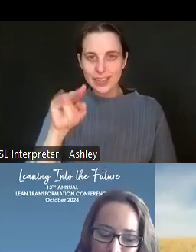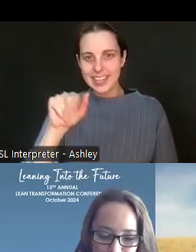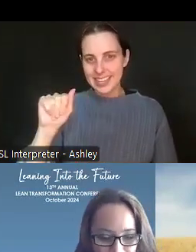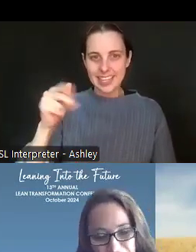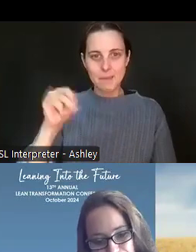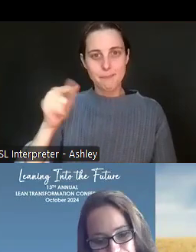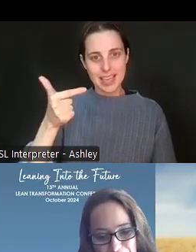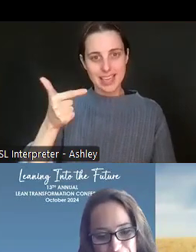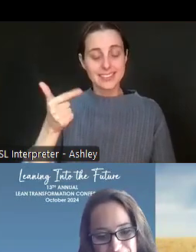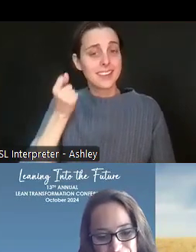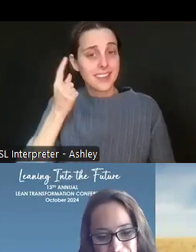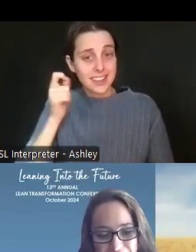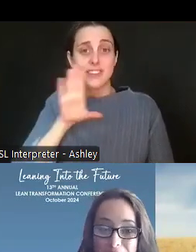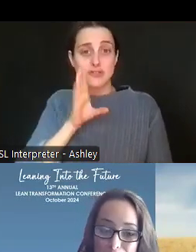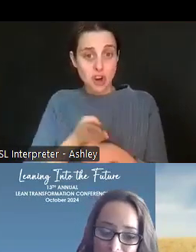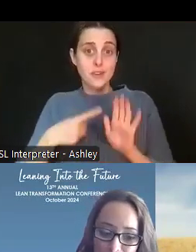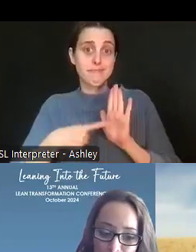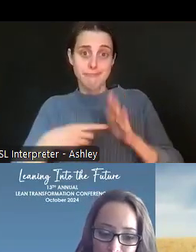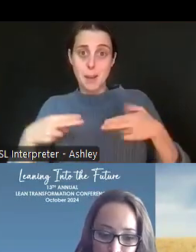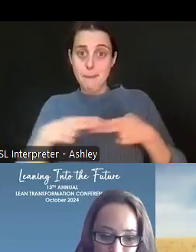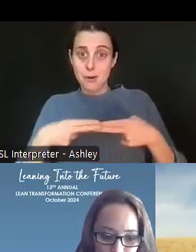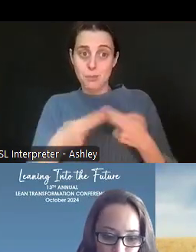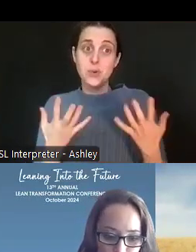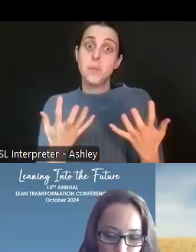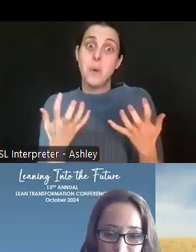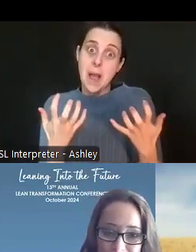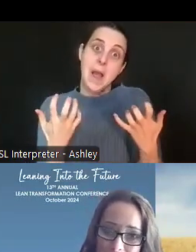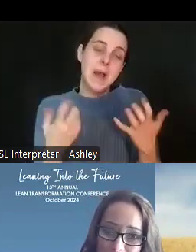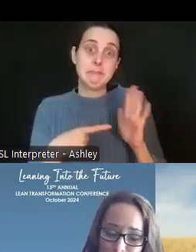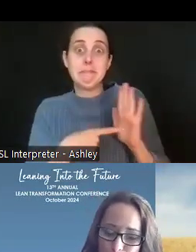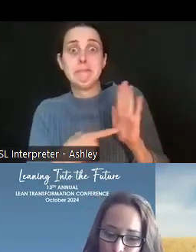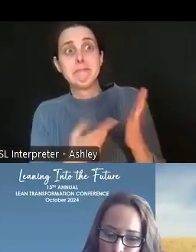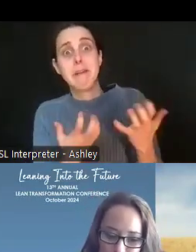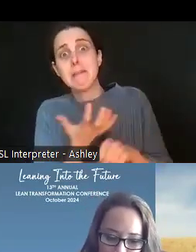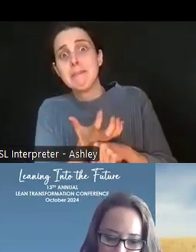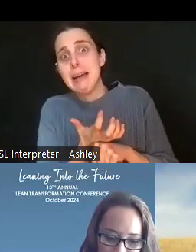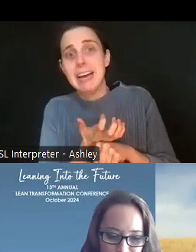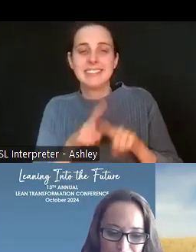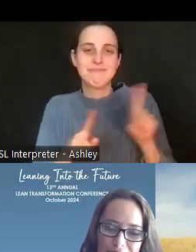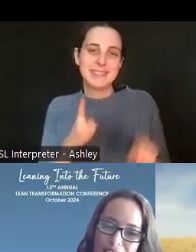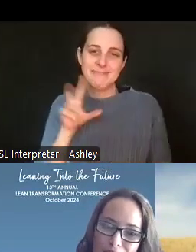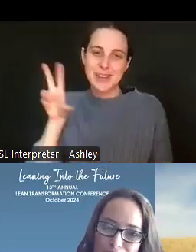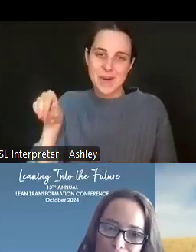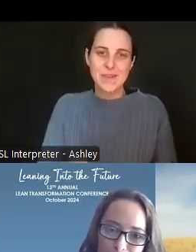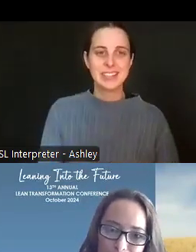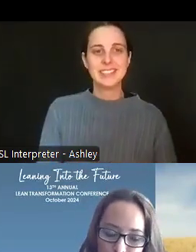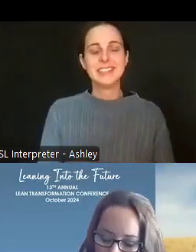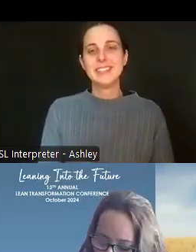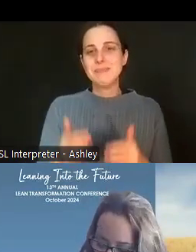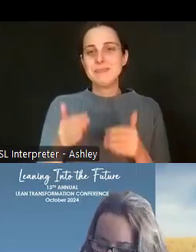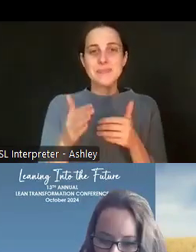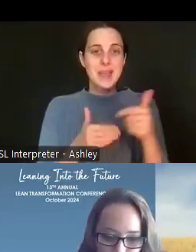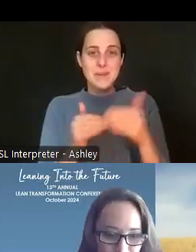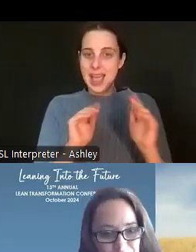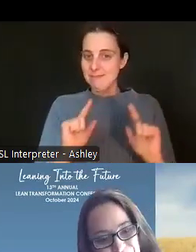on why they couldn't live without one. They make their home in the Pacific Northwest. And drum roll, please, without any further ado, the mic